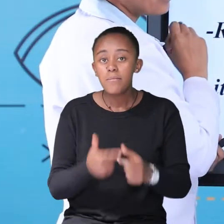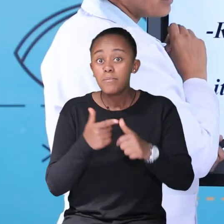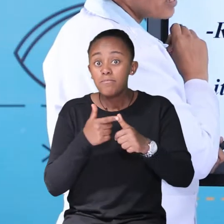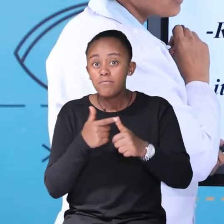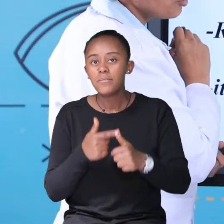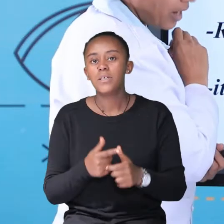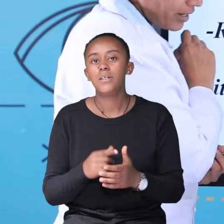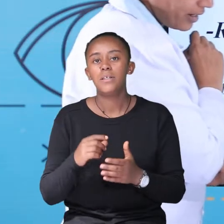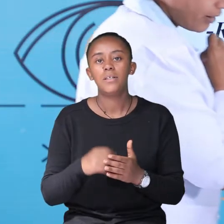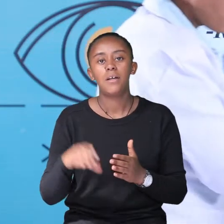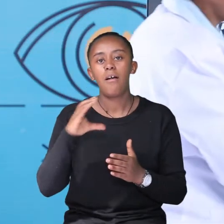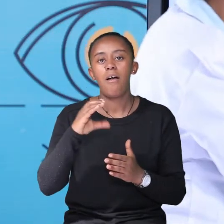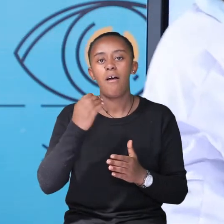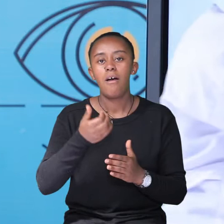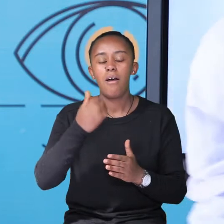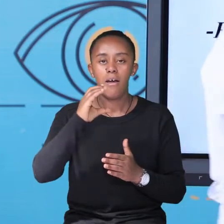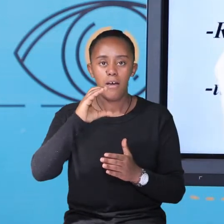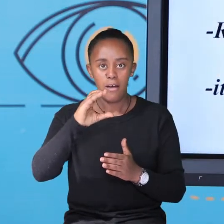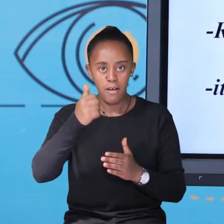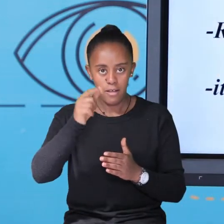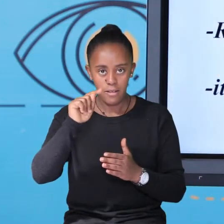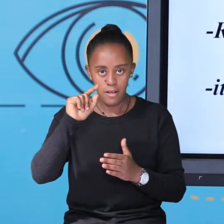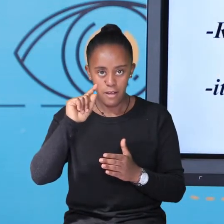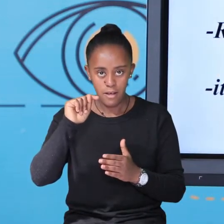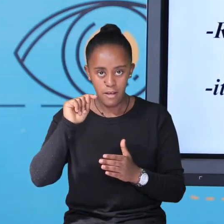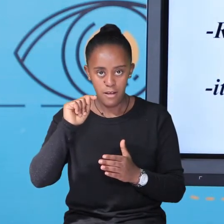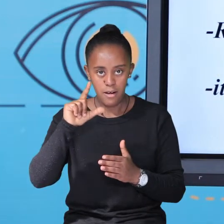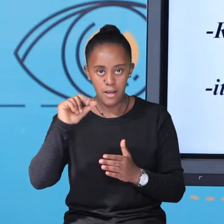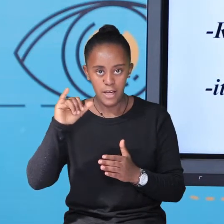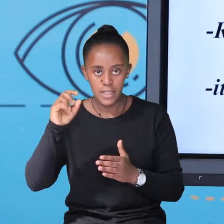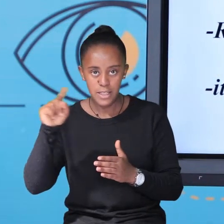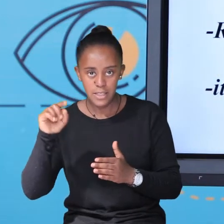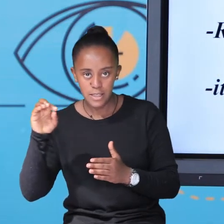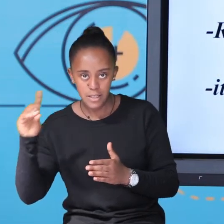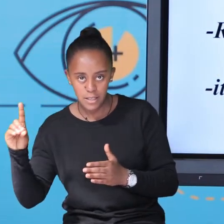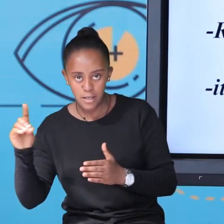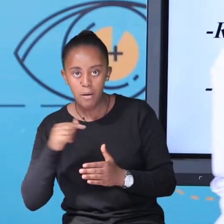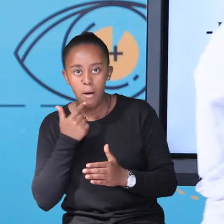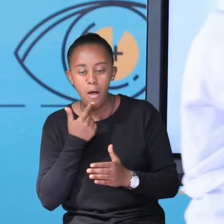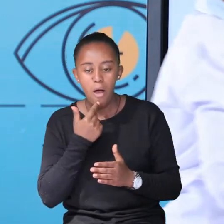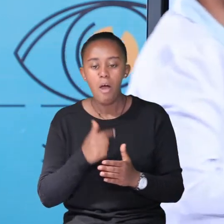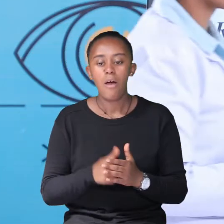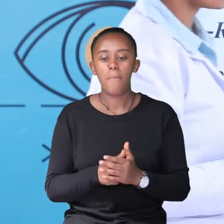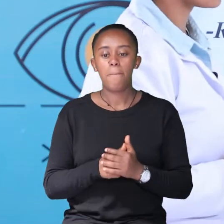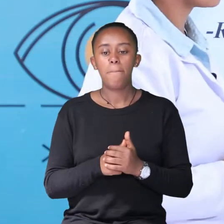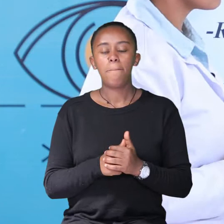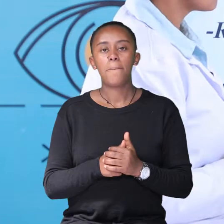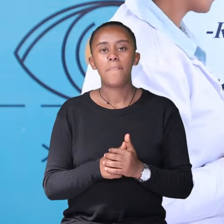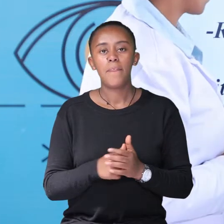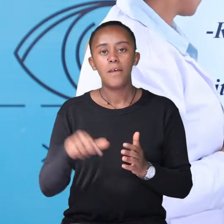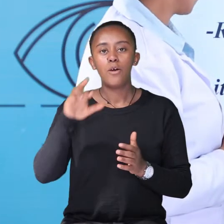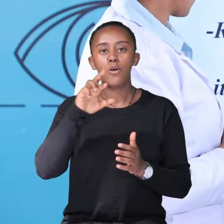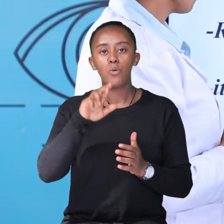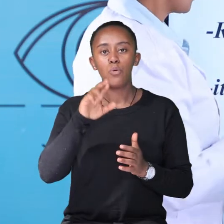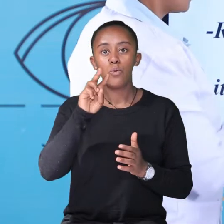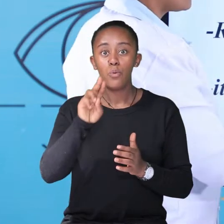is catalyzed by a type of enzyme known as Rubisco. Rubisco is the shortest name for